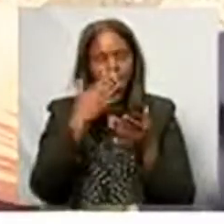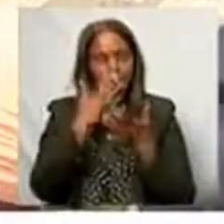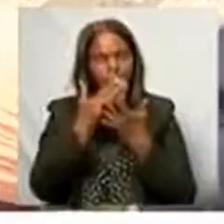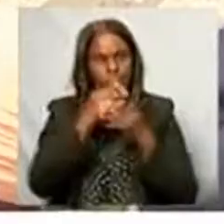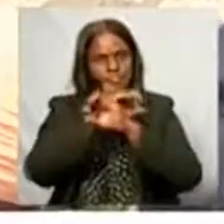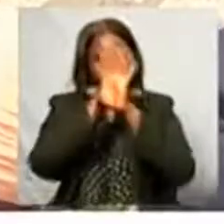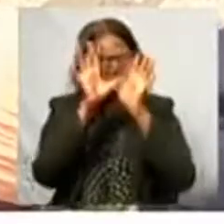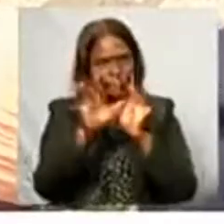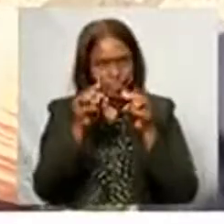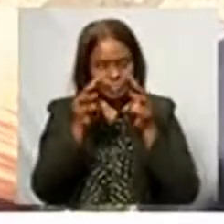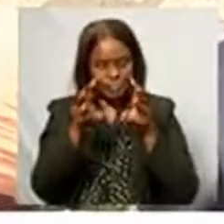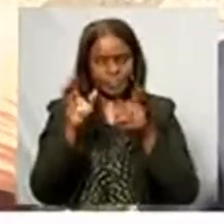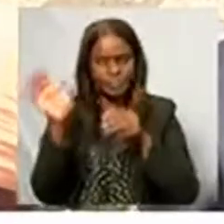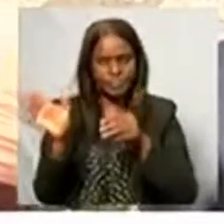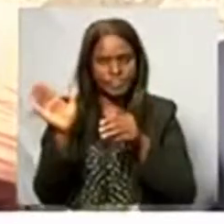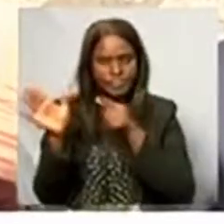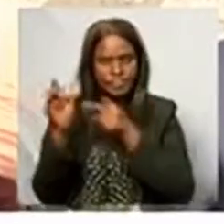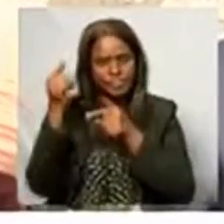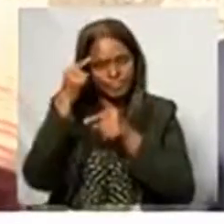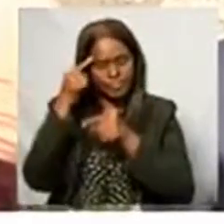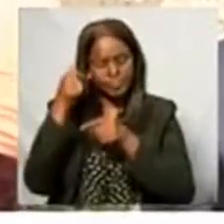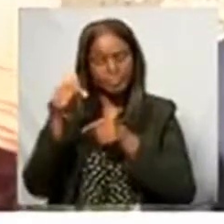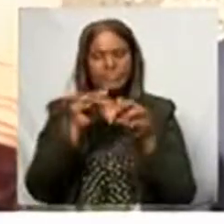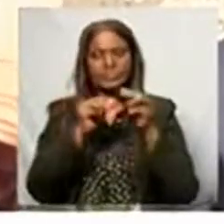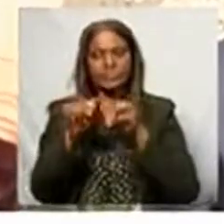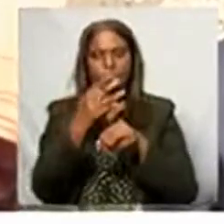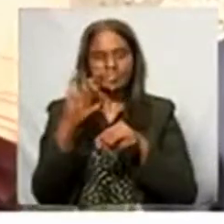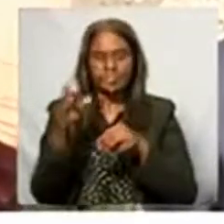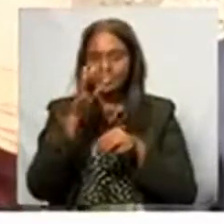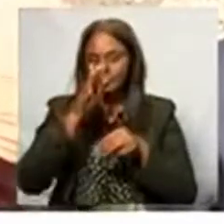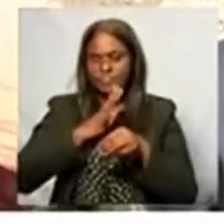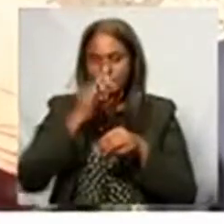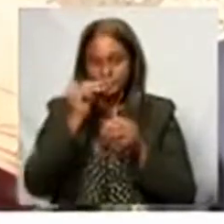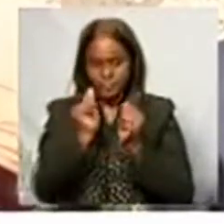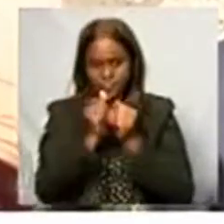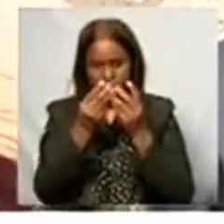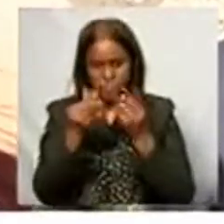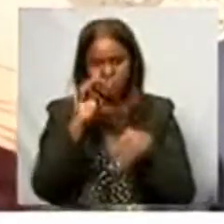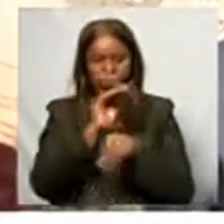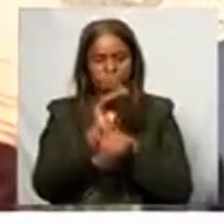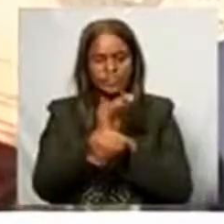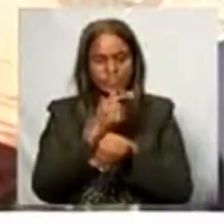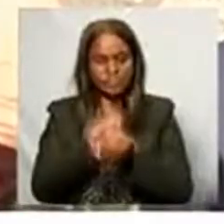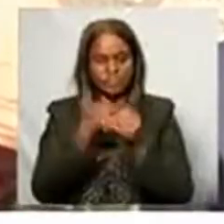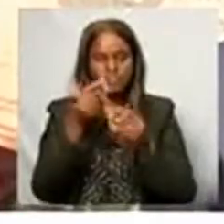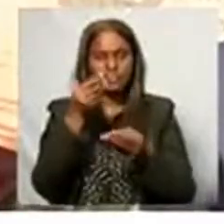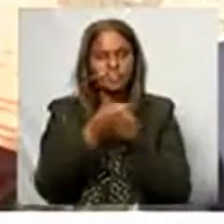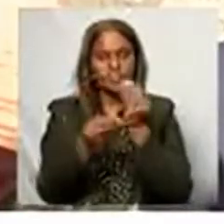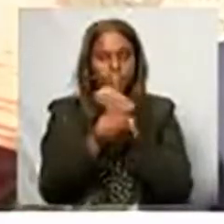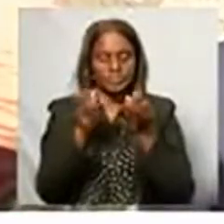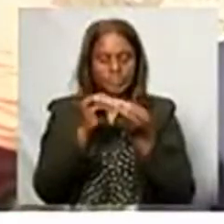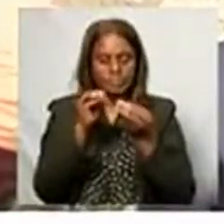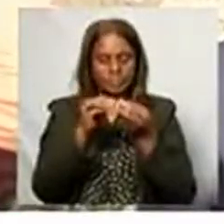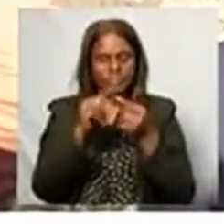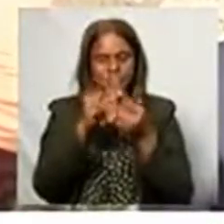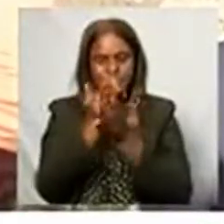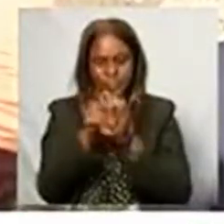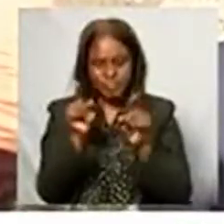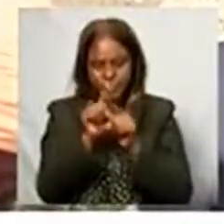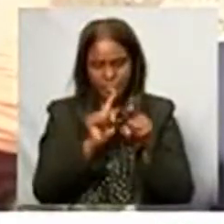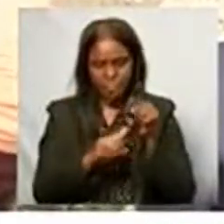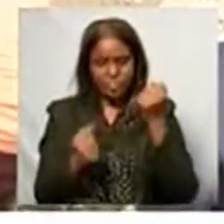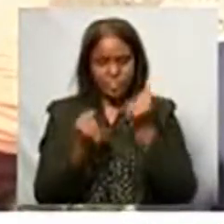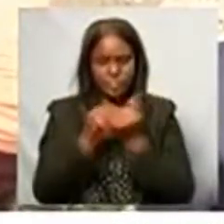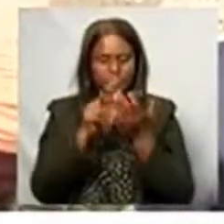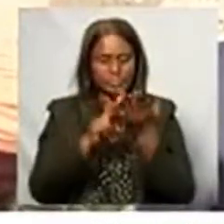tunnel in the way the UPND government is managing things. Madam Speaker, with these few words, I wish to contribute to the motion and support